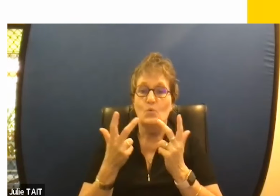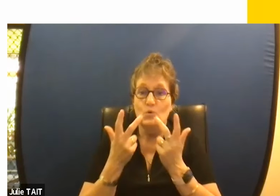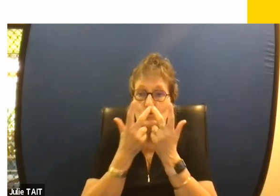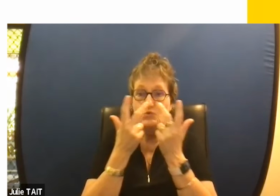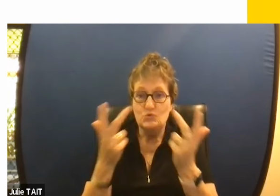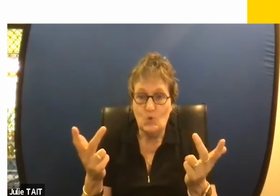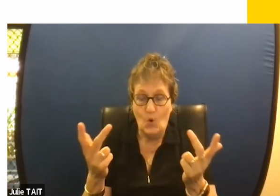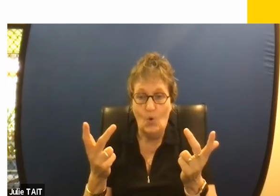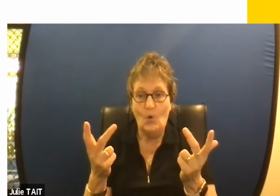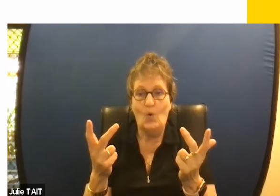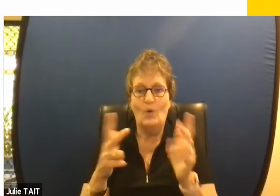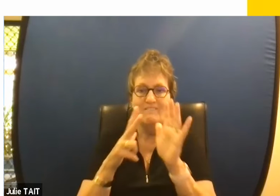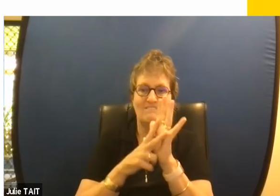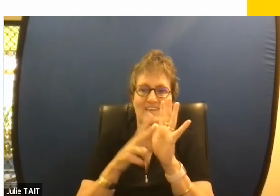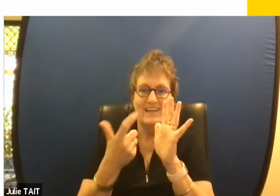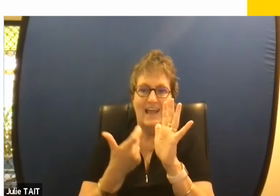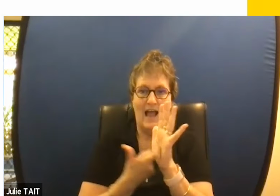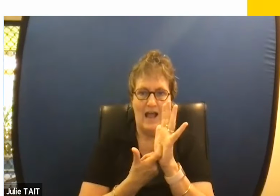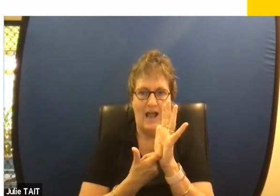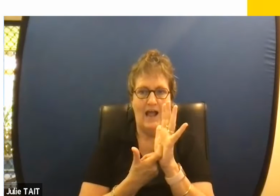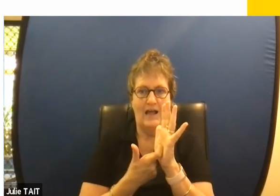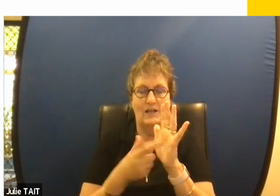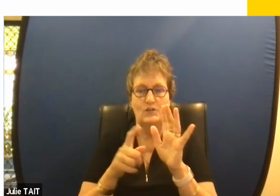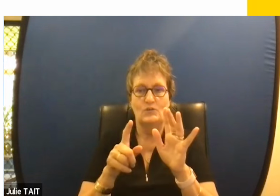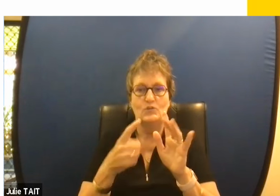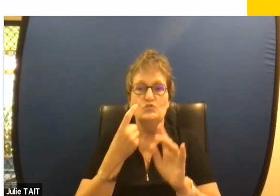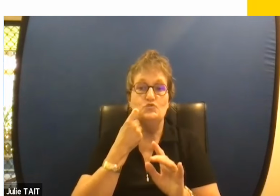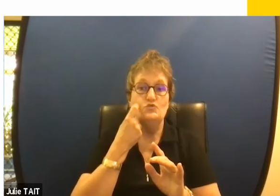showcase this virtual reality version tomorrow